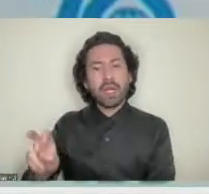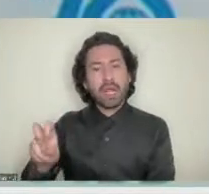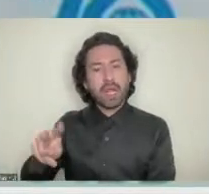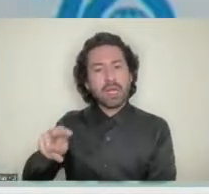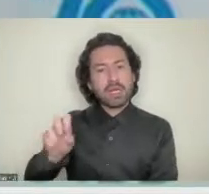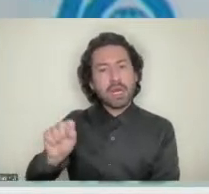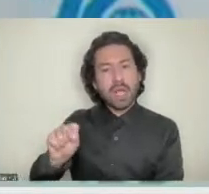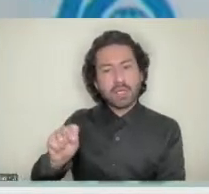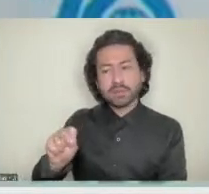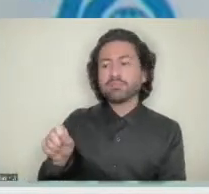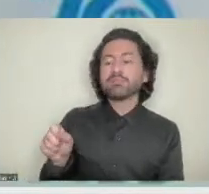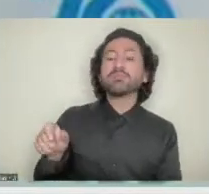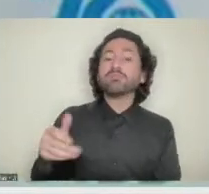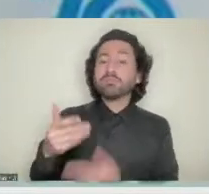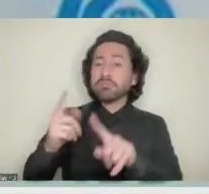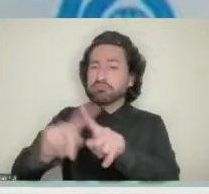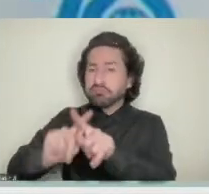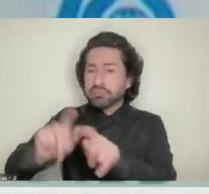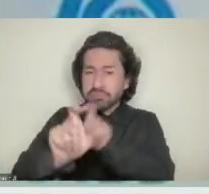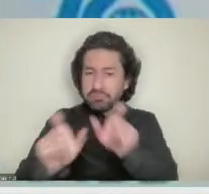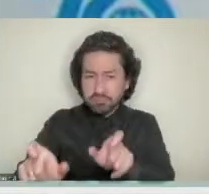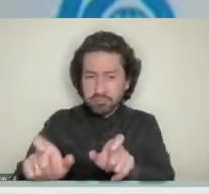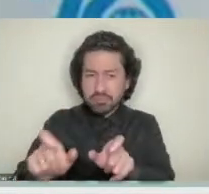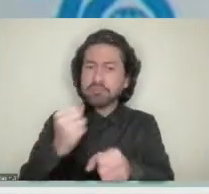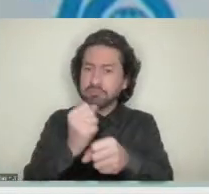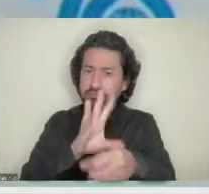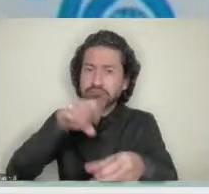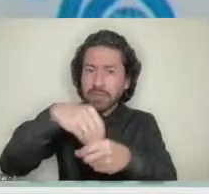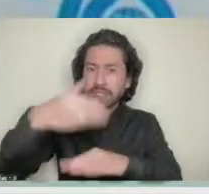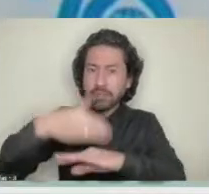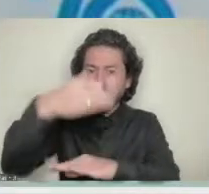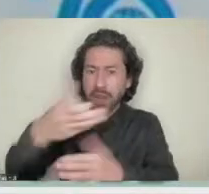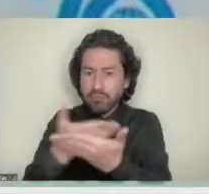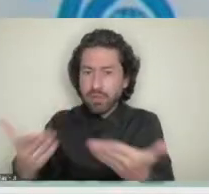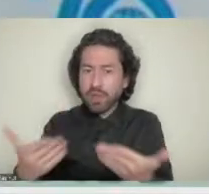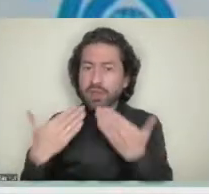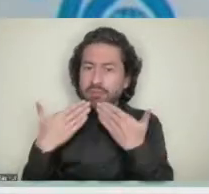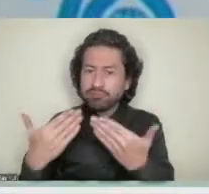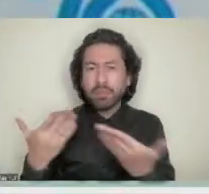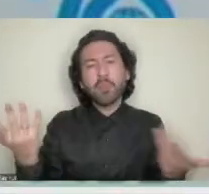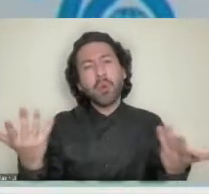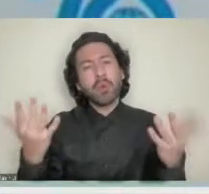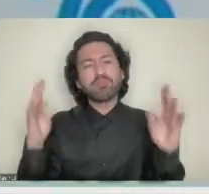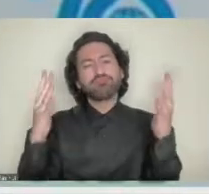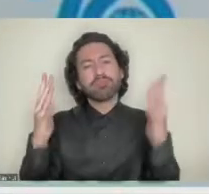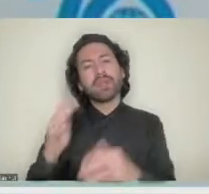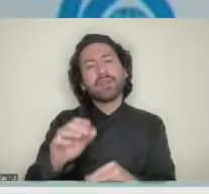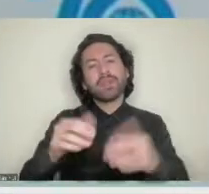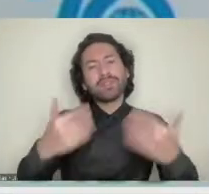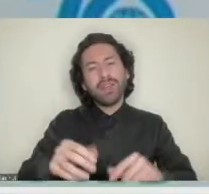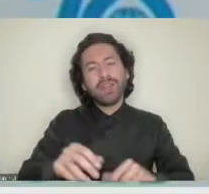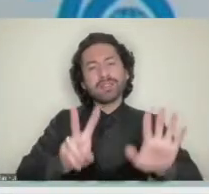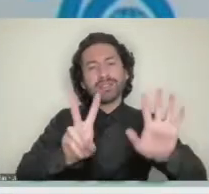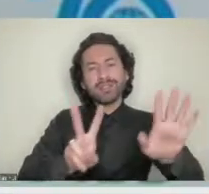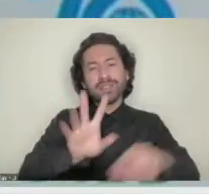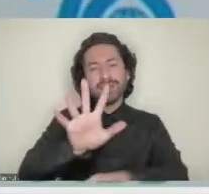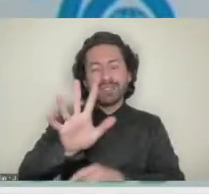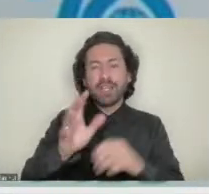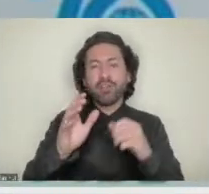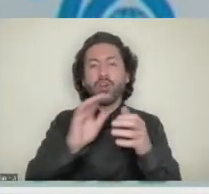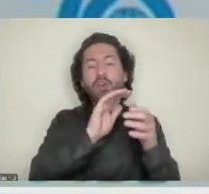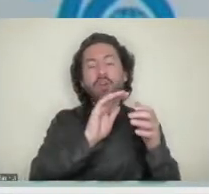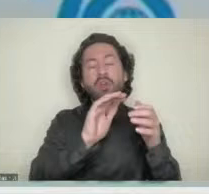division, Alberto Arenas, and all the officials of ECLAC for the 75th anniversary